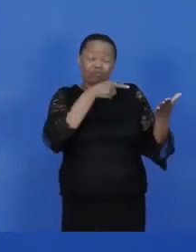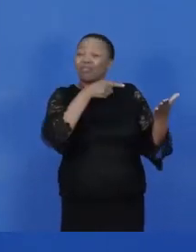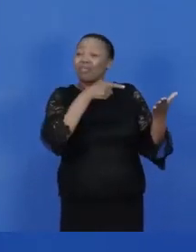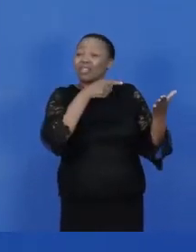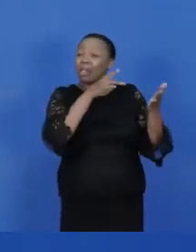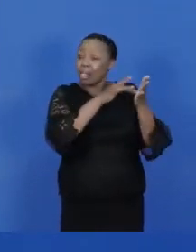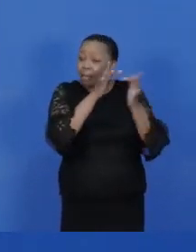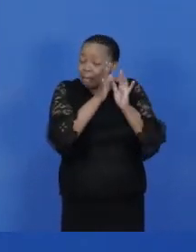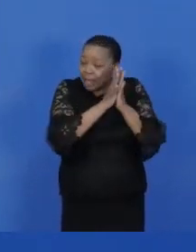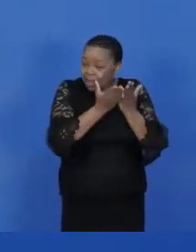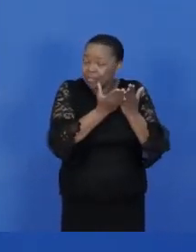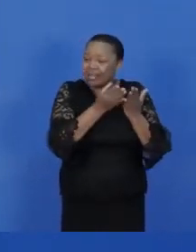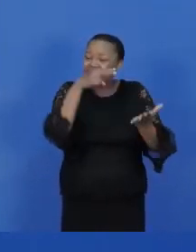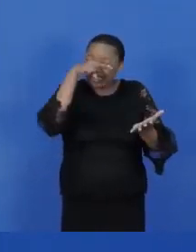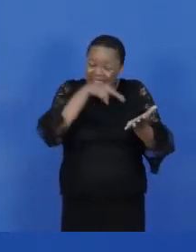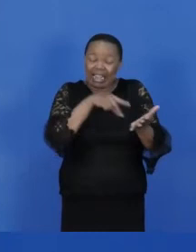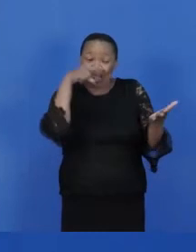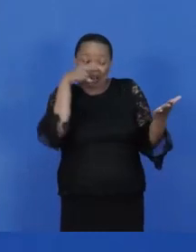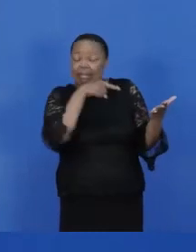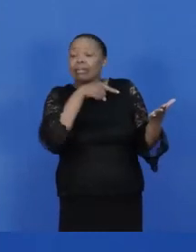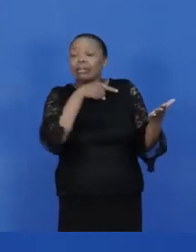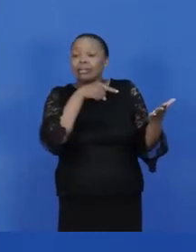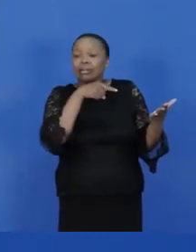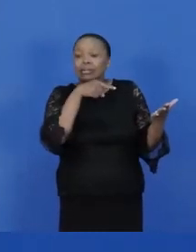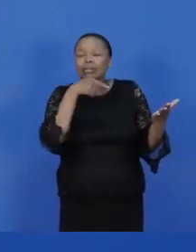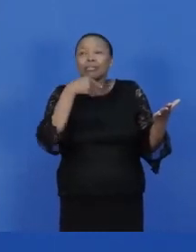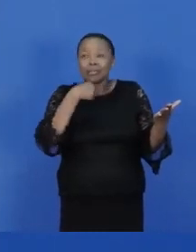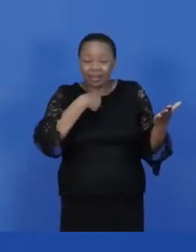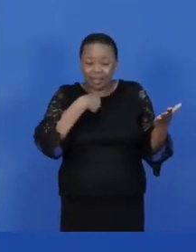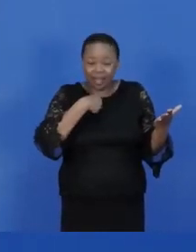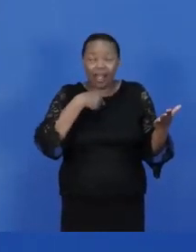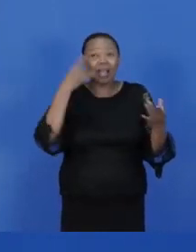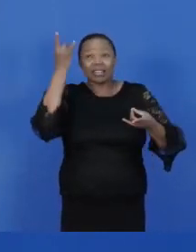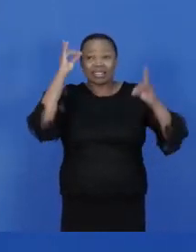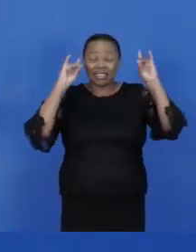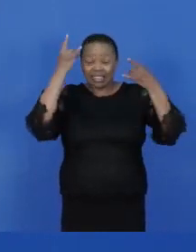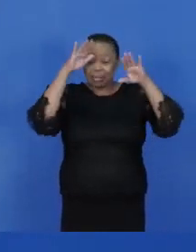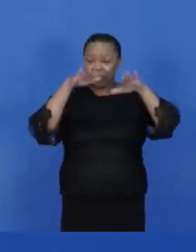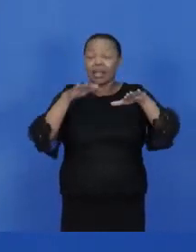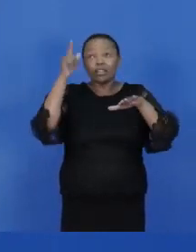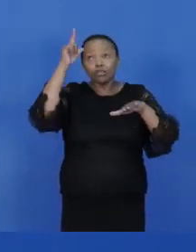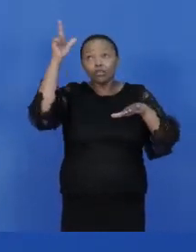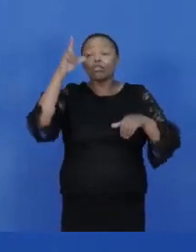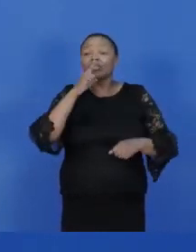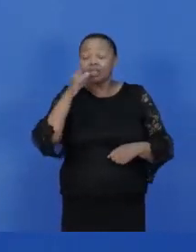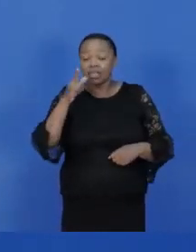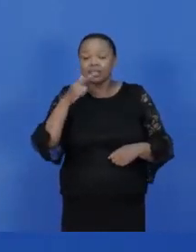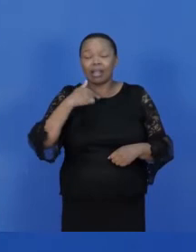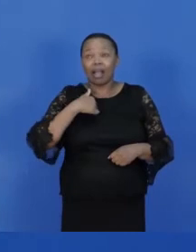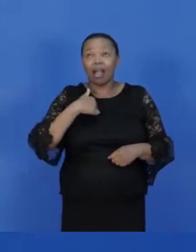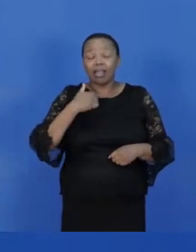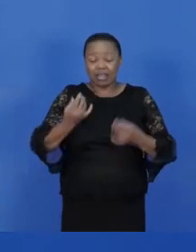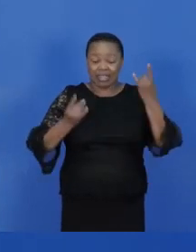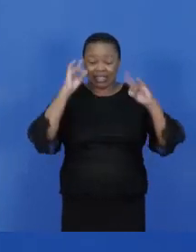God's word to him and stand on that word. I bless this city. I will bless this city, says the Lord, and make it prosperous,